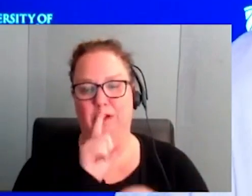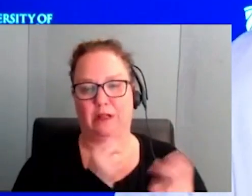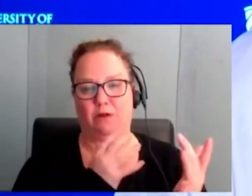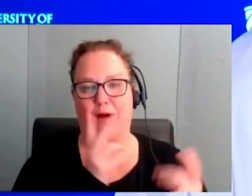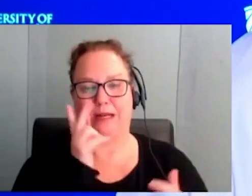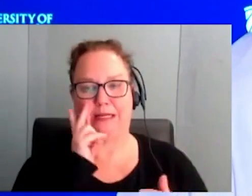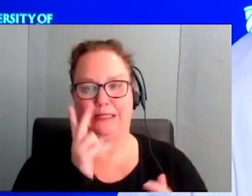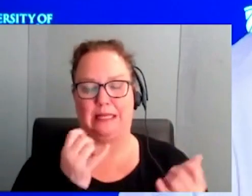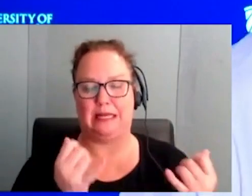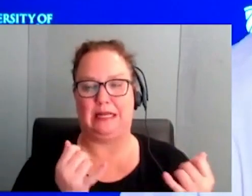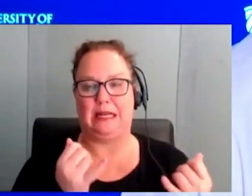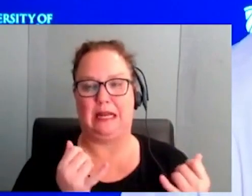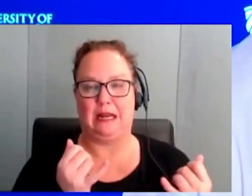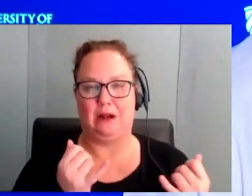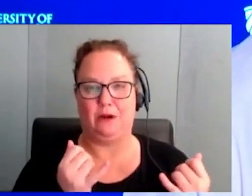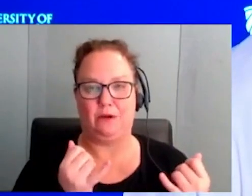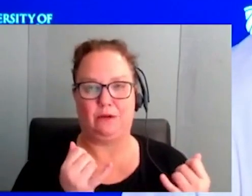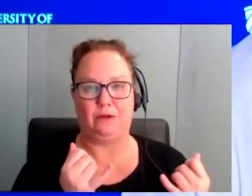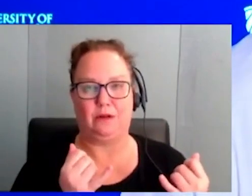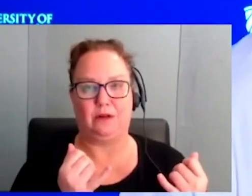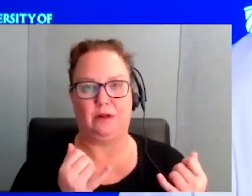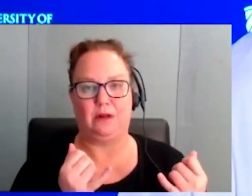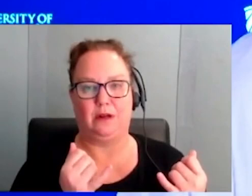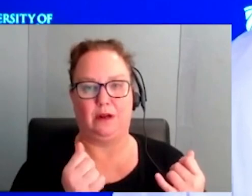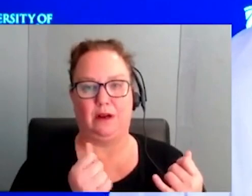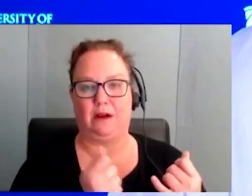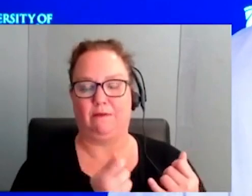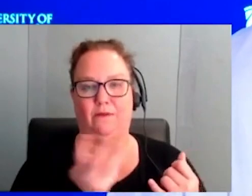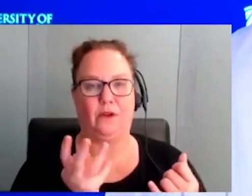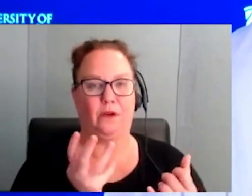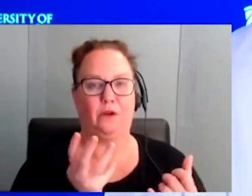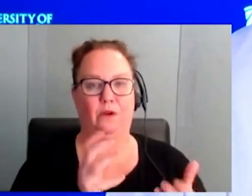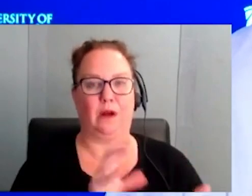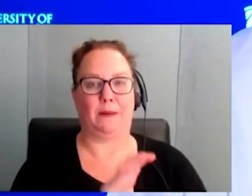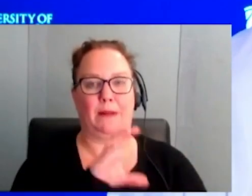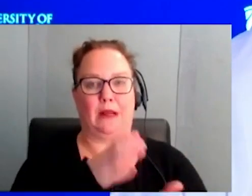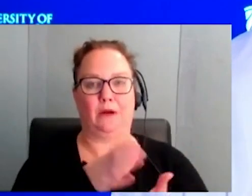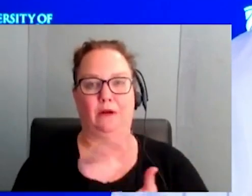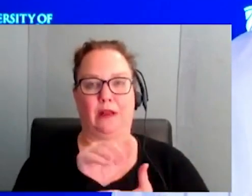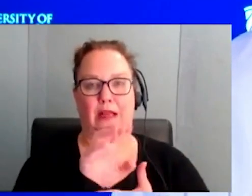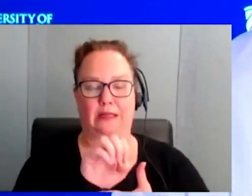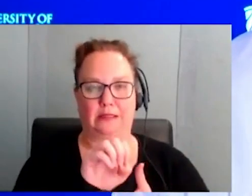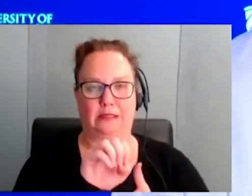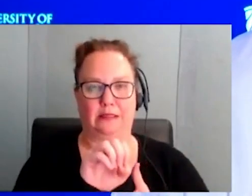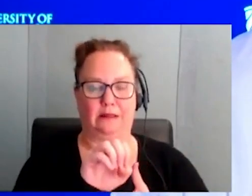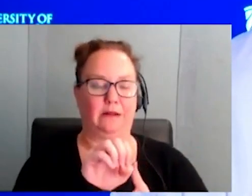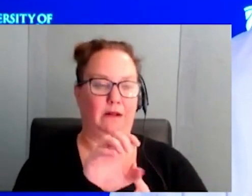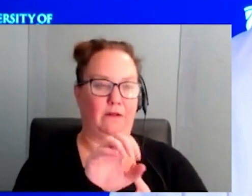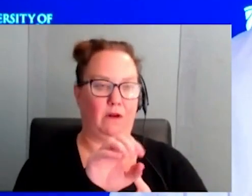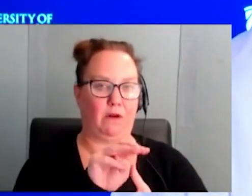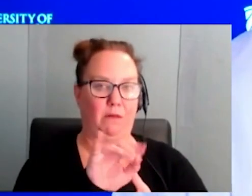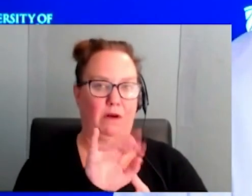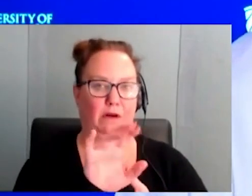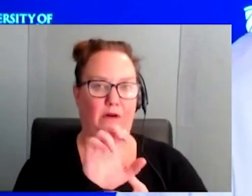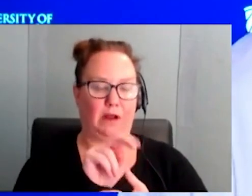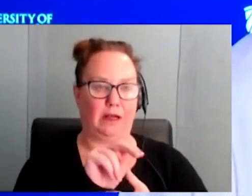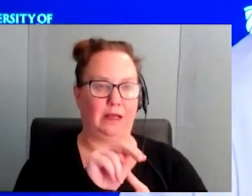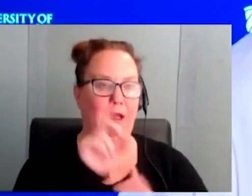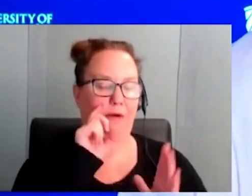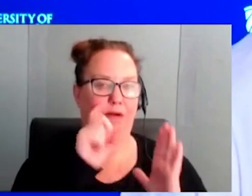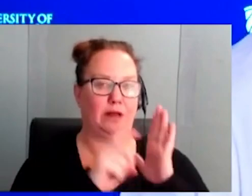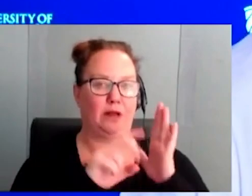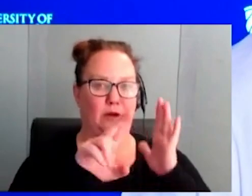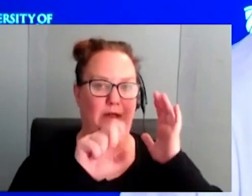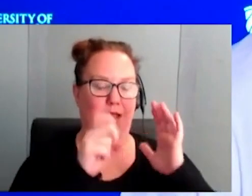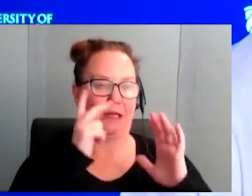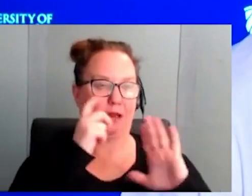now there are very few amount of cases of Omicron that we've detected in the United States. I just saw an article today.